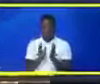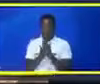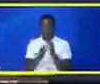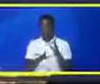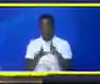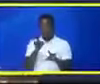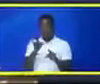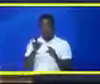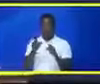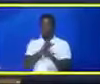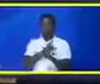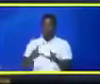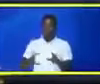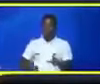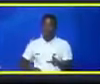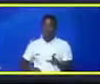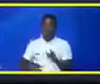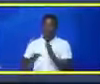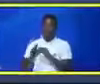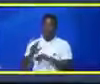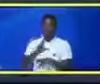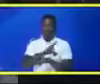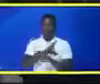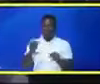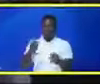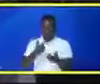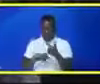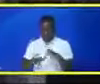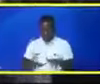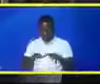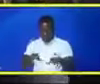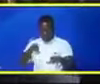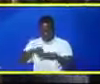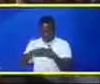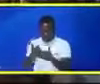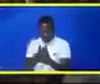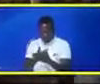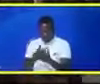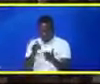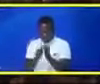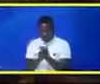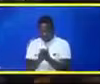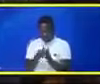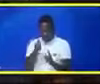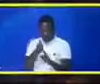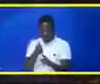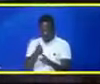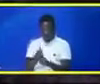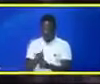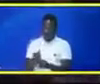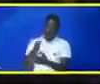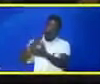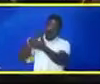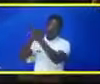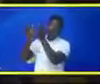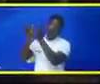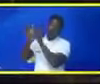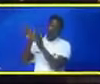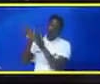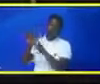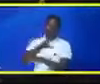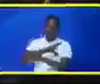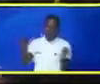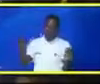the Spirit of the living God, may there be no generation in Ghana that will arise and reject Jesus Christ.